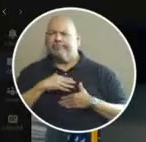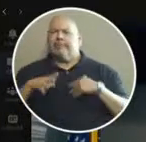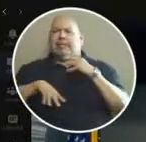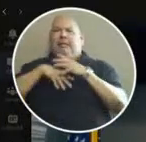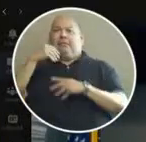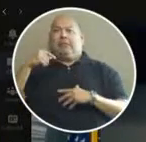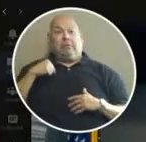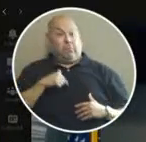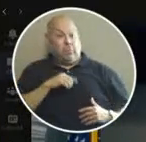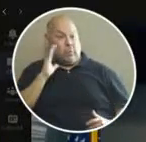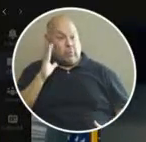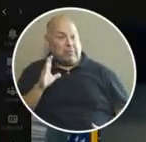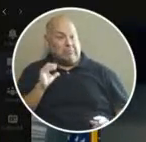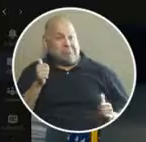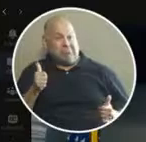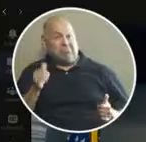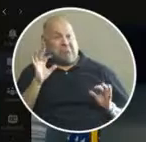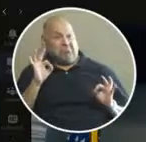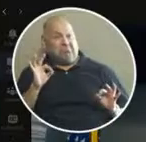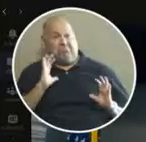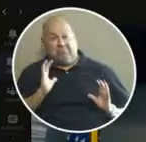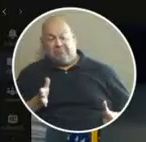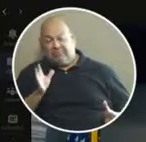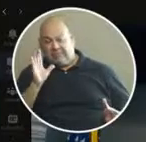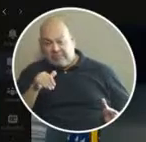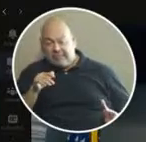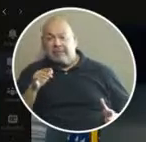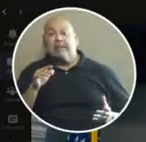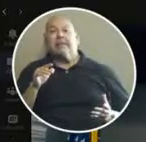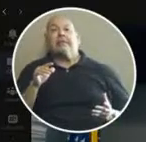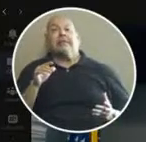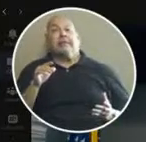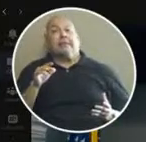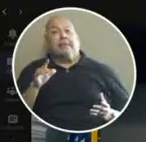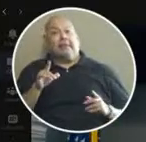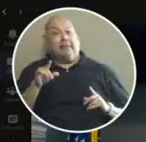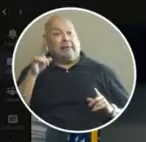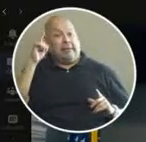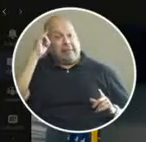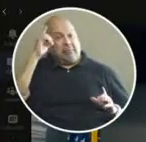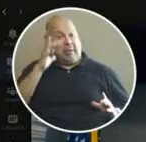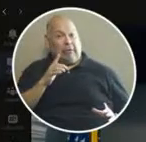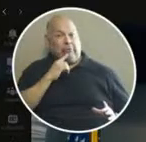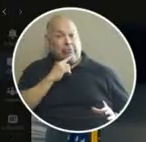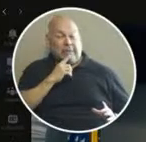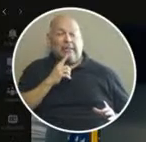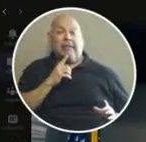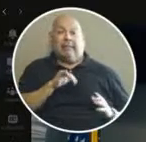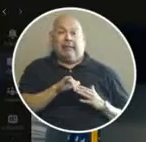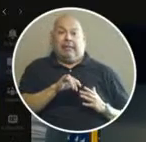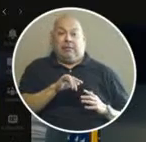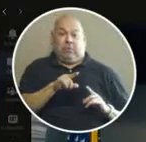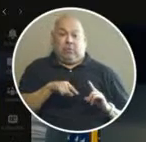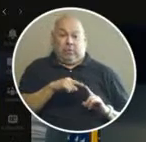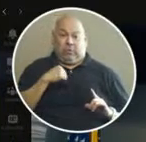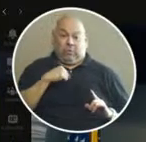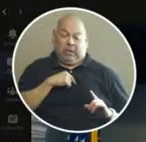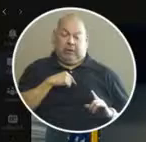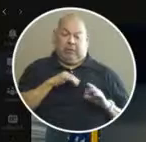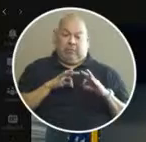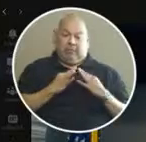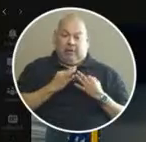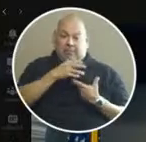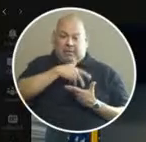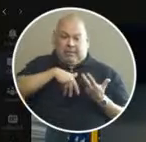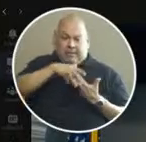outdoors, we will. And Mayor Margot mentioned it really well, that when we're among